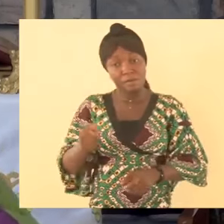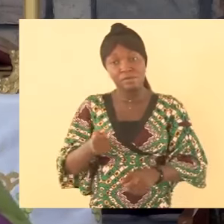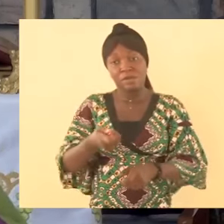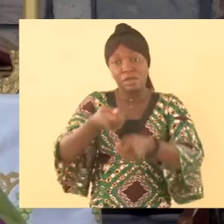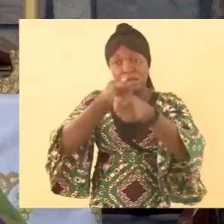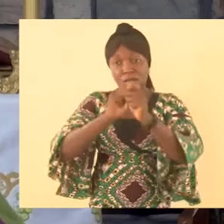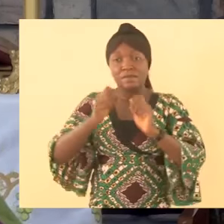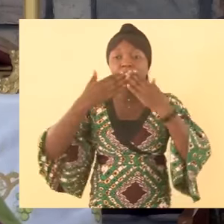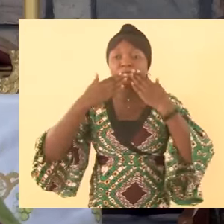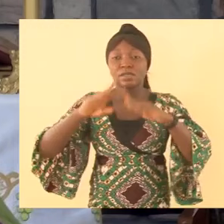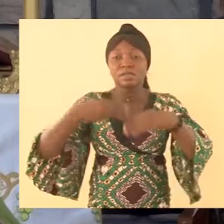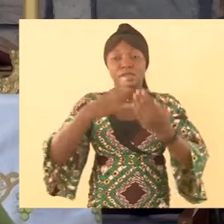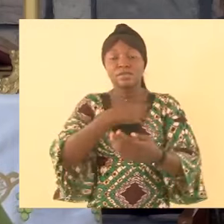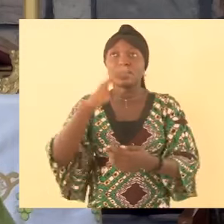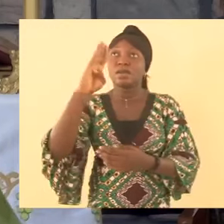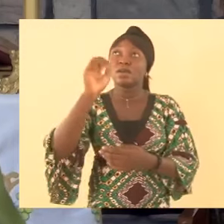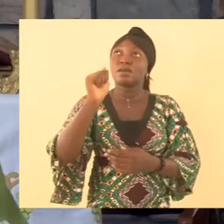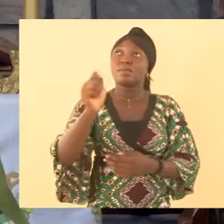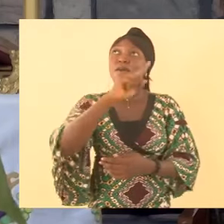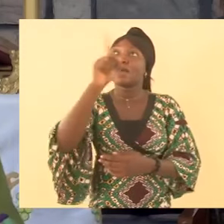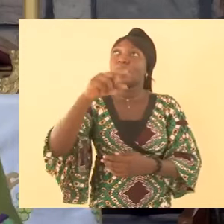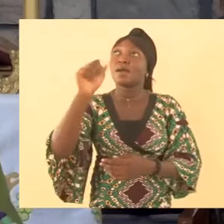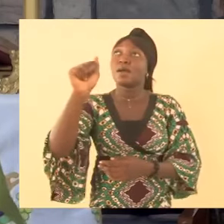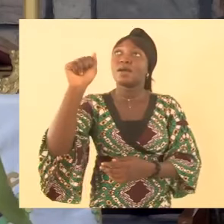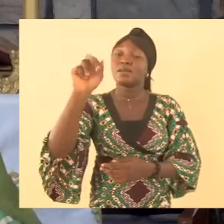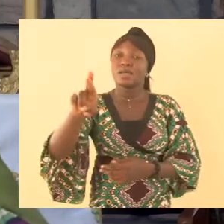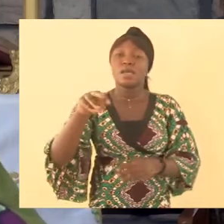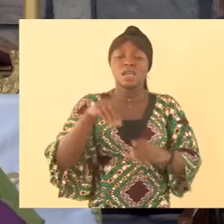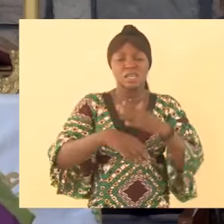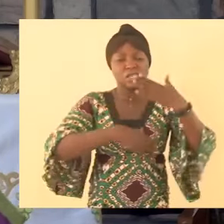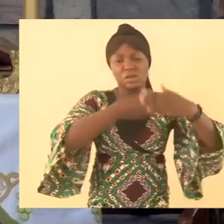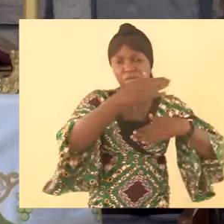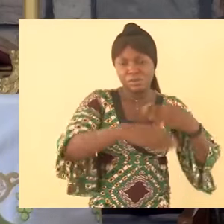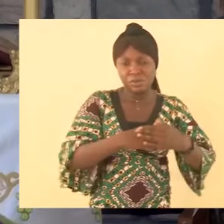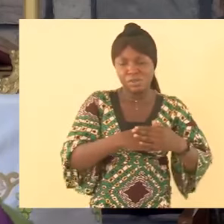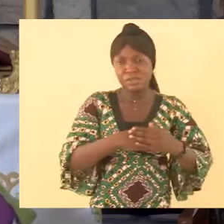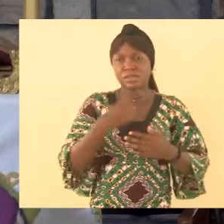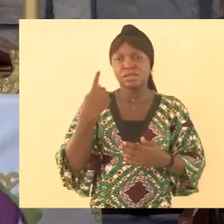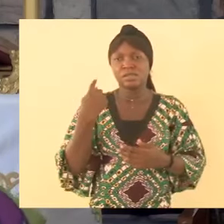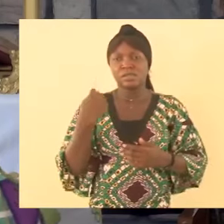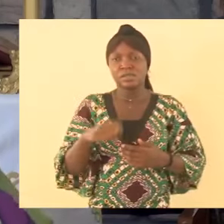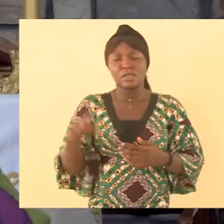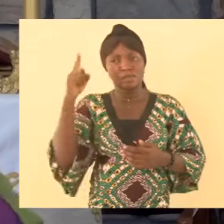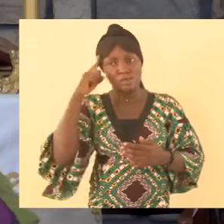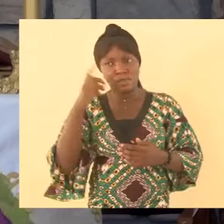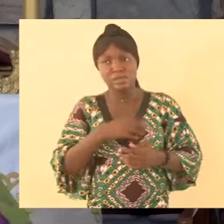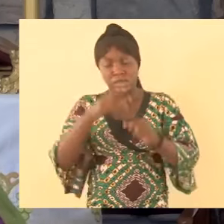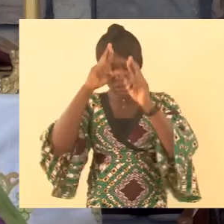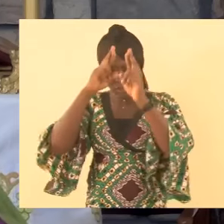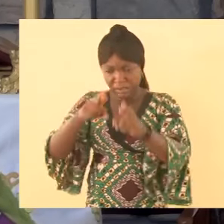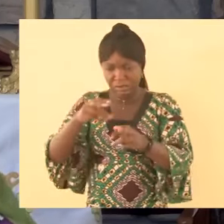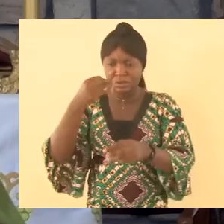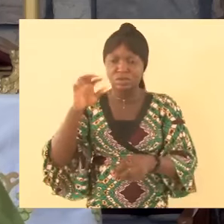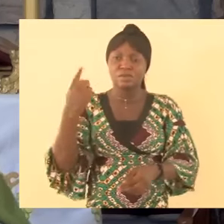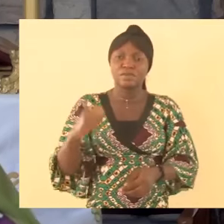for harvest, Thanksgiving, and bazaar. In the process, unfortunately, the sanctity and the